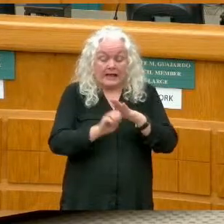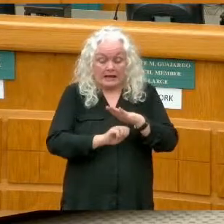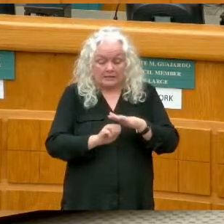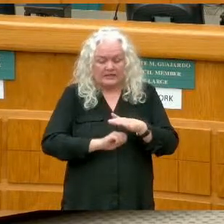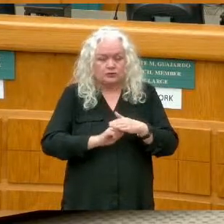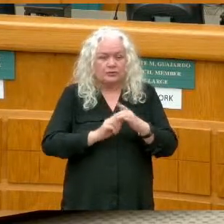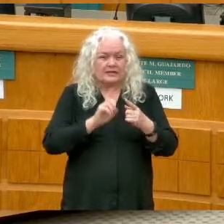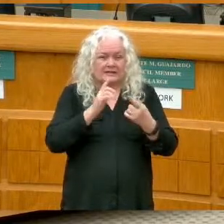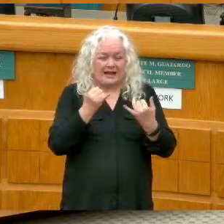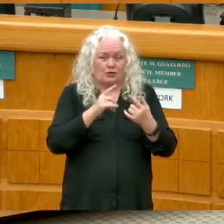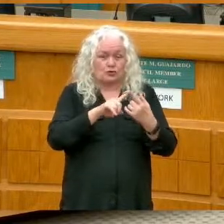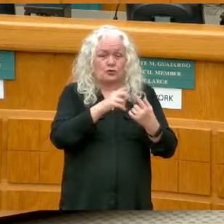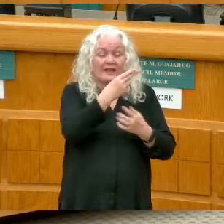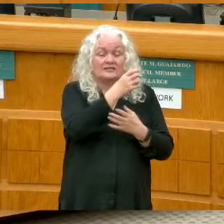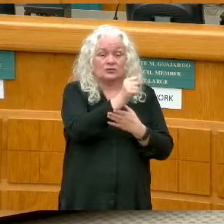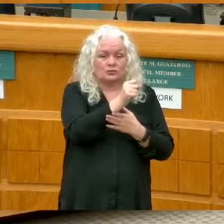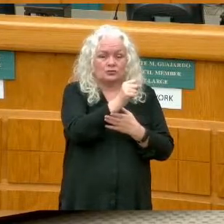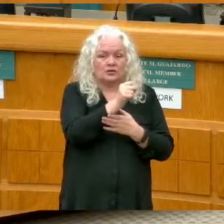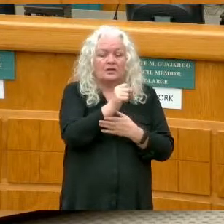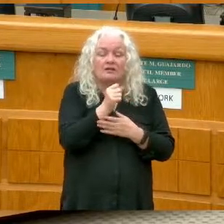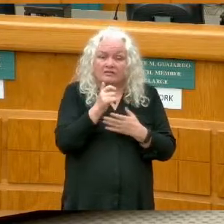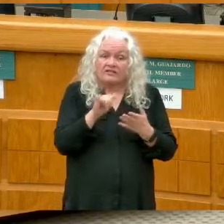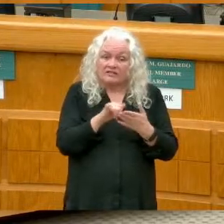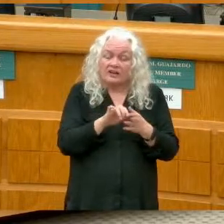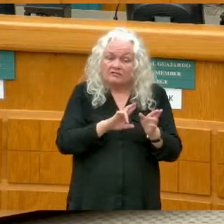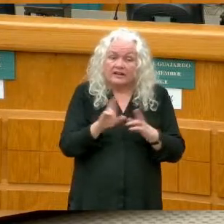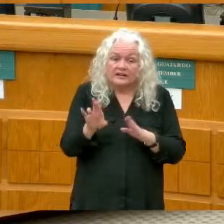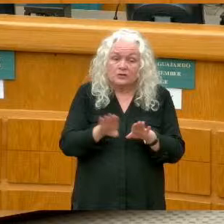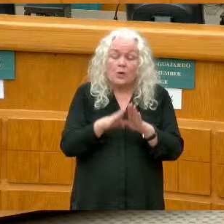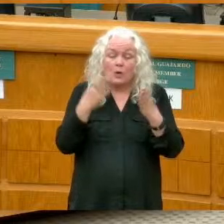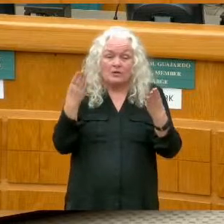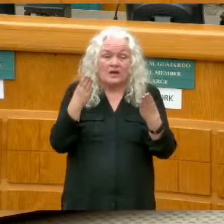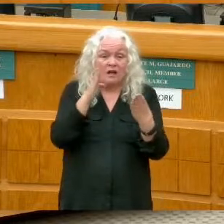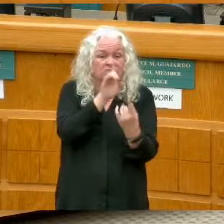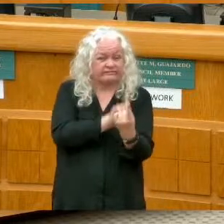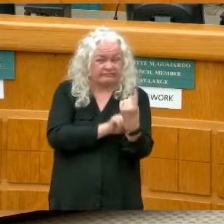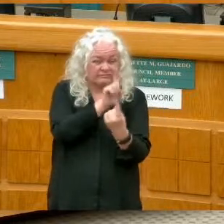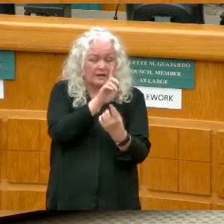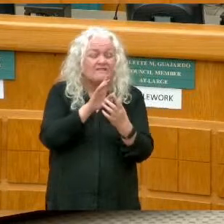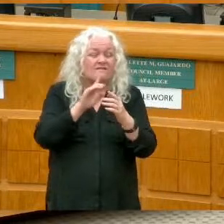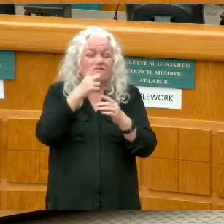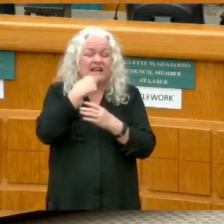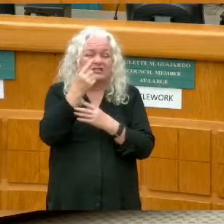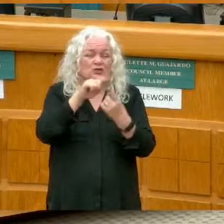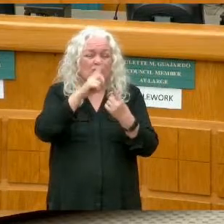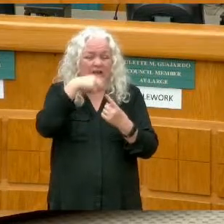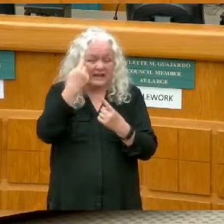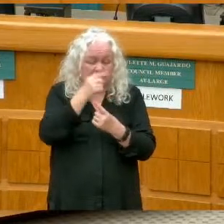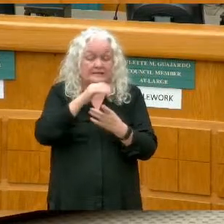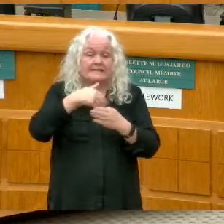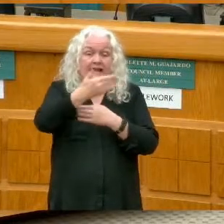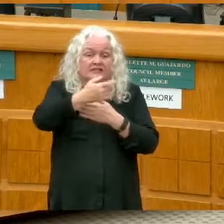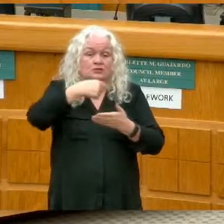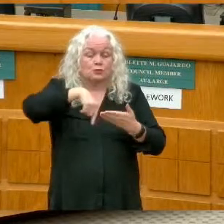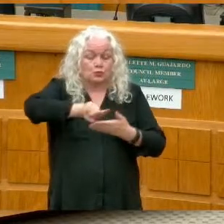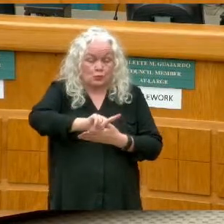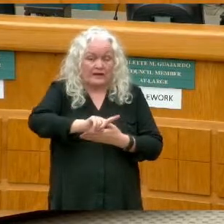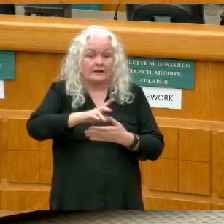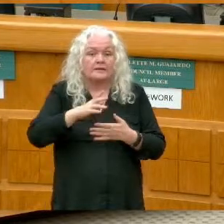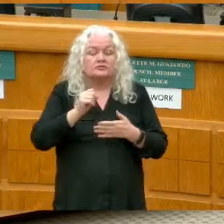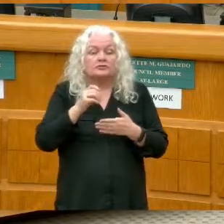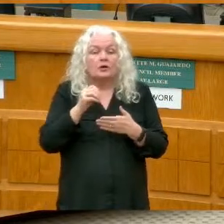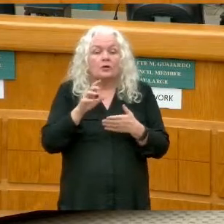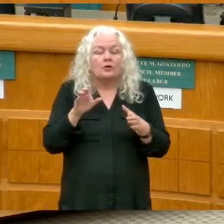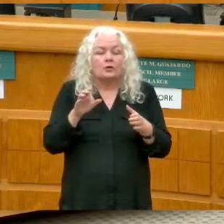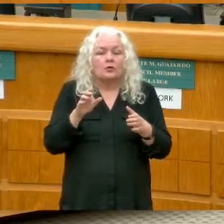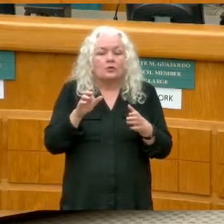elementary now to high school, they're gearing up to open face-to-face classes next week. So many of them are choosing